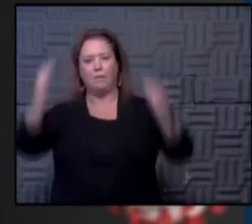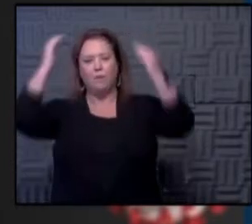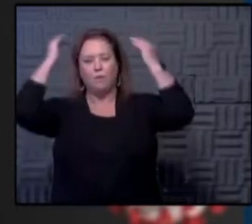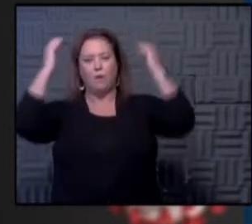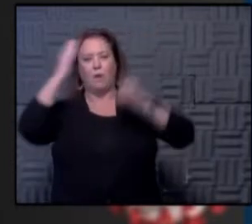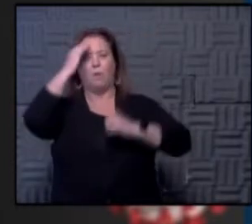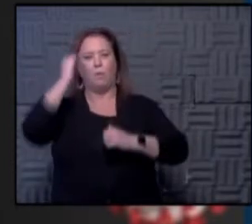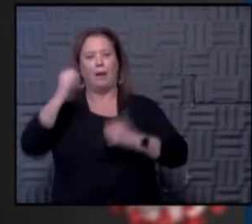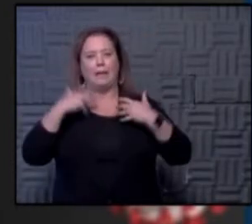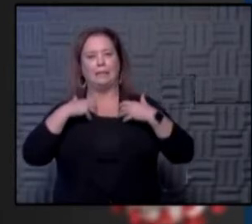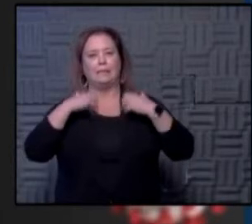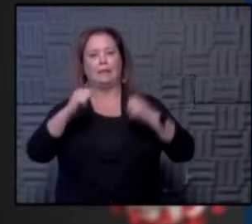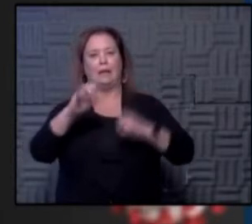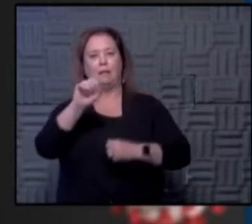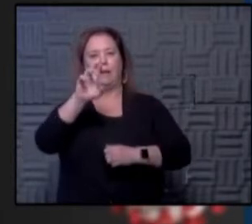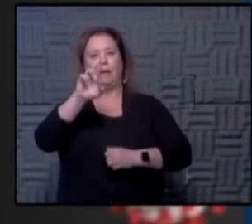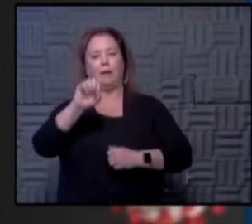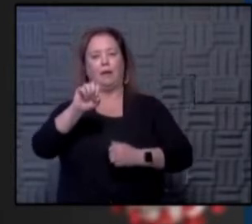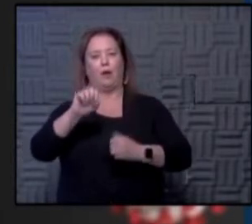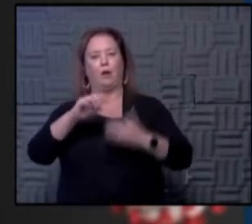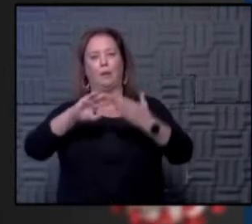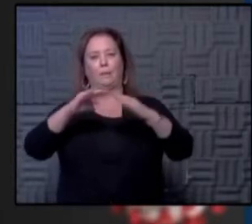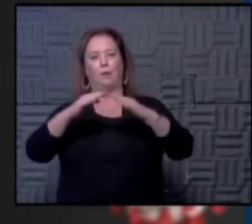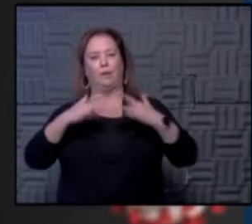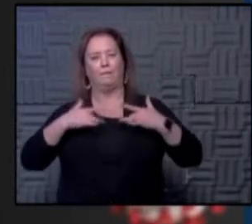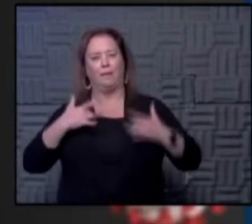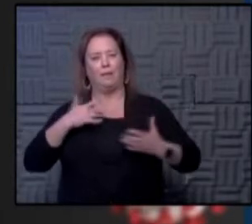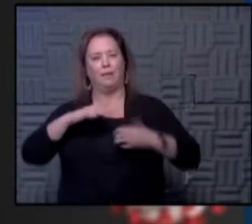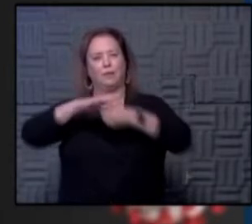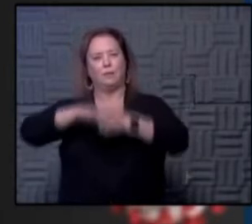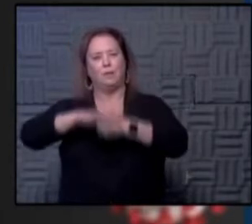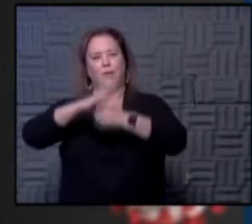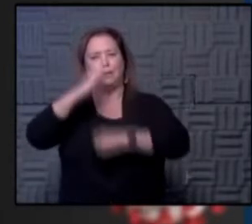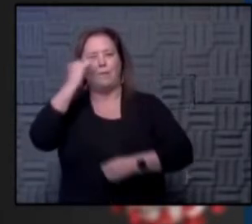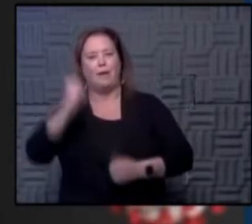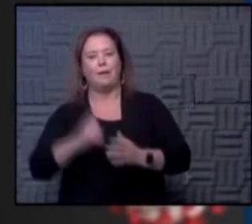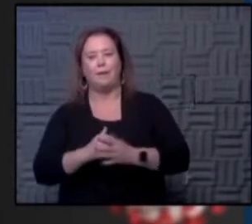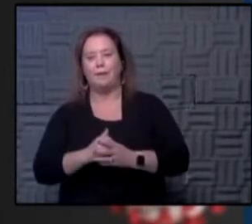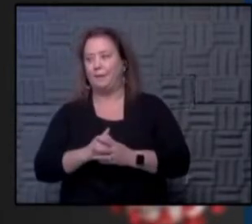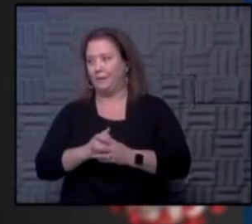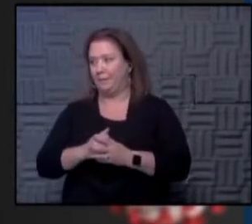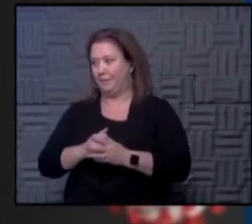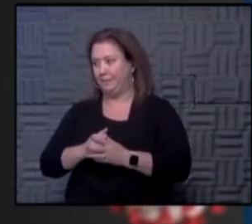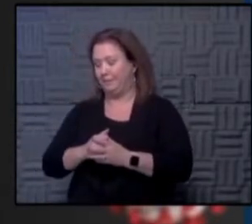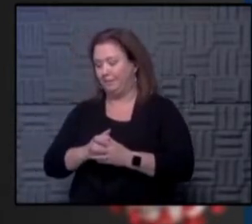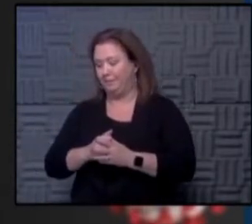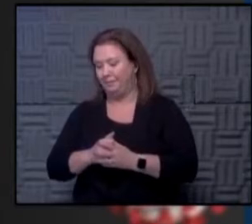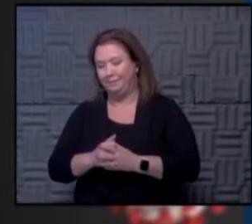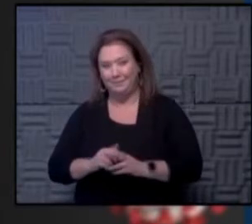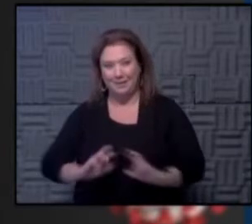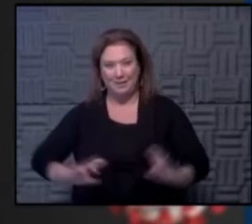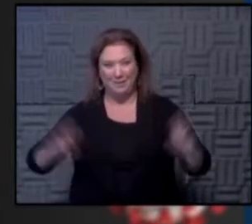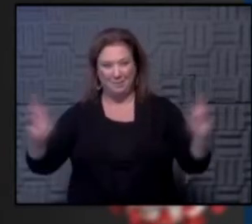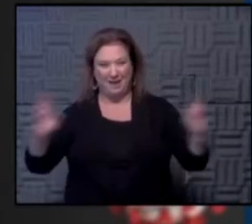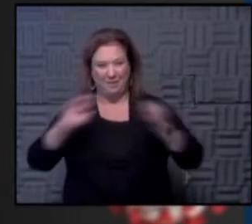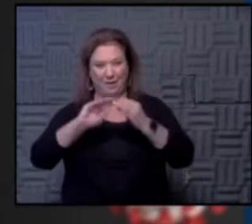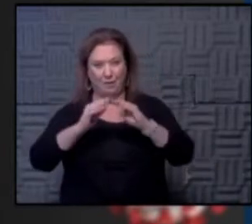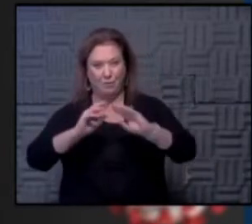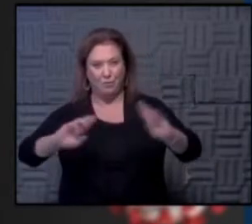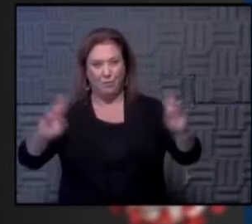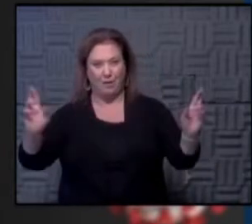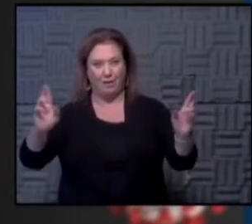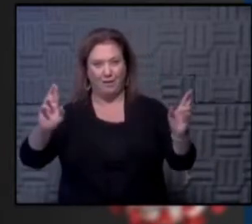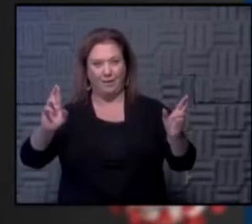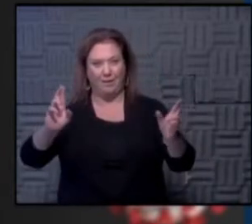is the healthcare community feeling so stressed? Yeah, so get ready for a lot of numbers here. You may